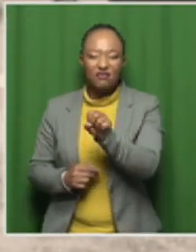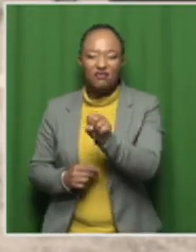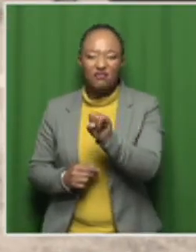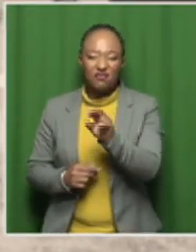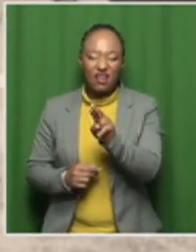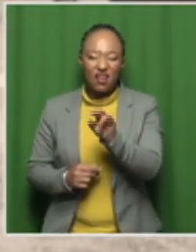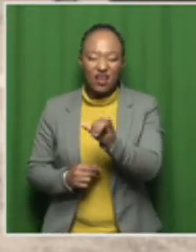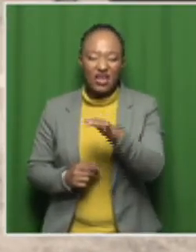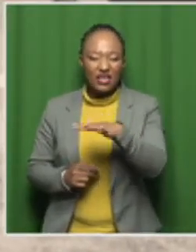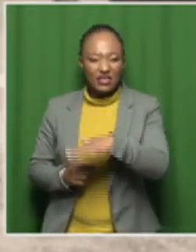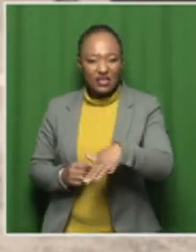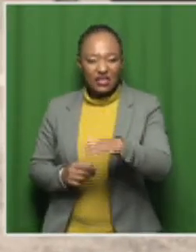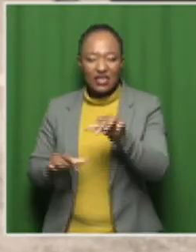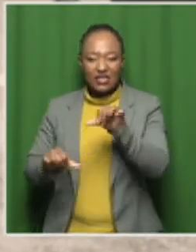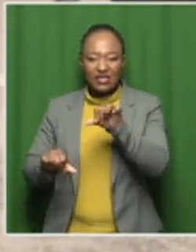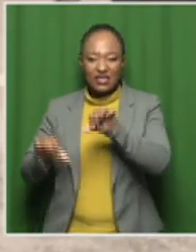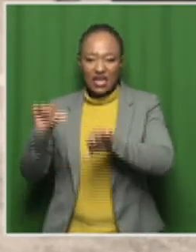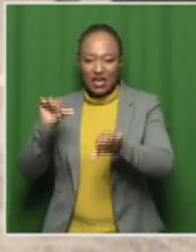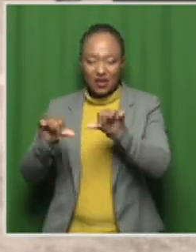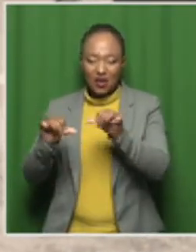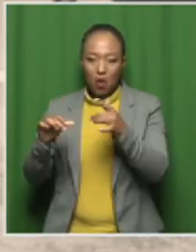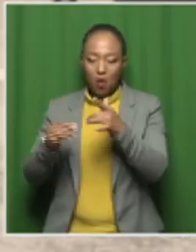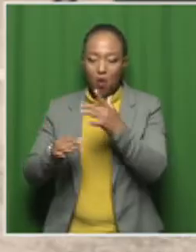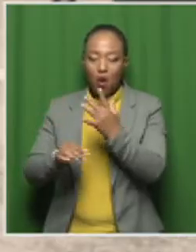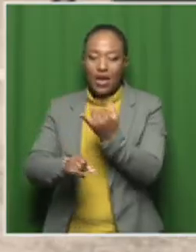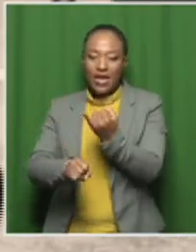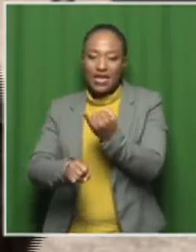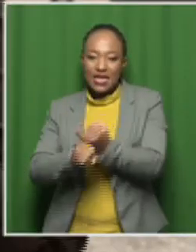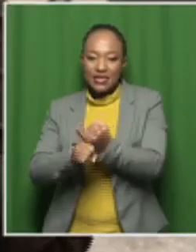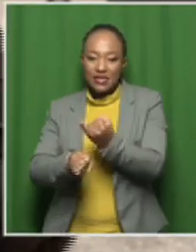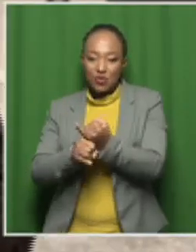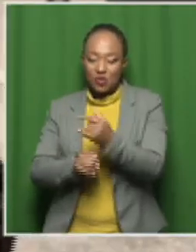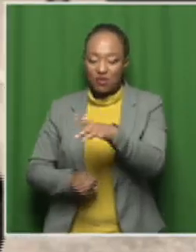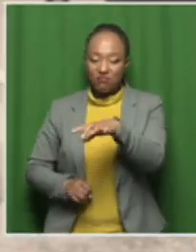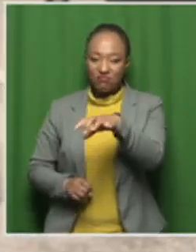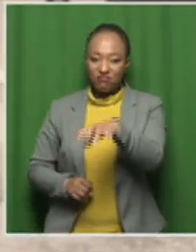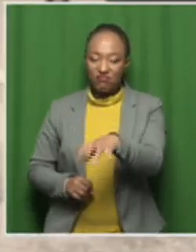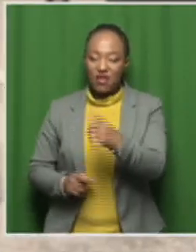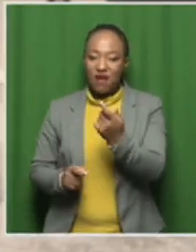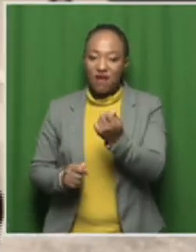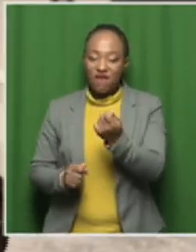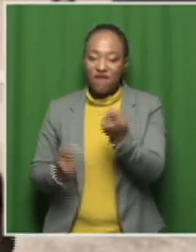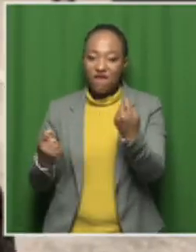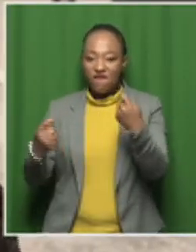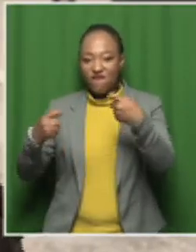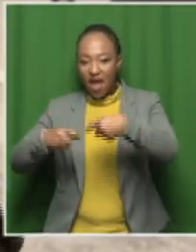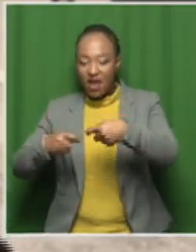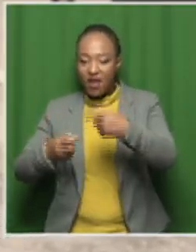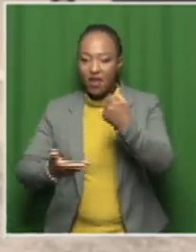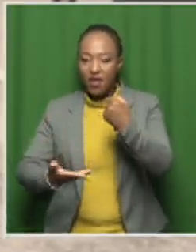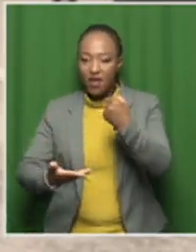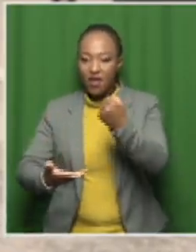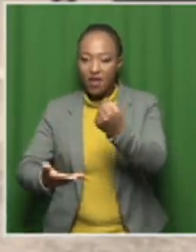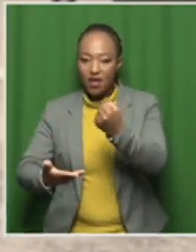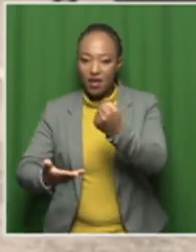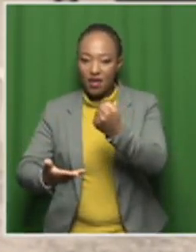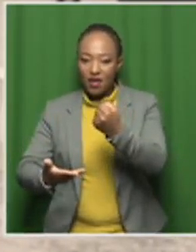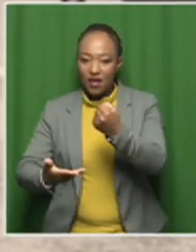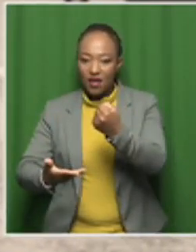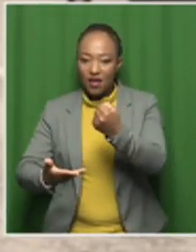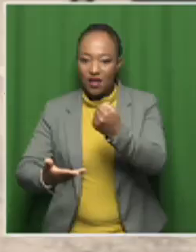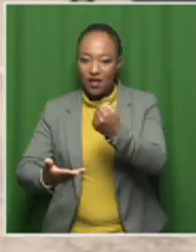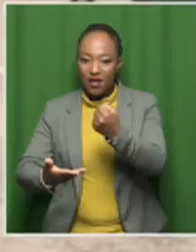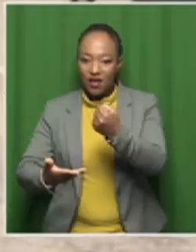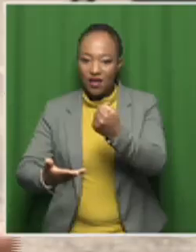and technology institutes, and funding proposals are dealt with there. And it was so interesting to